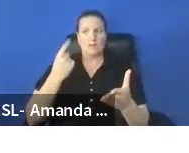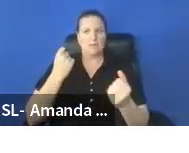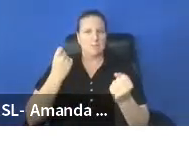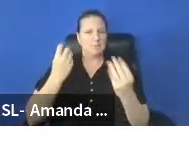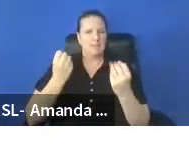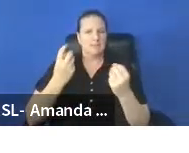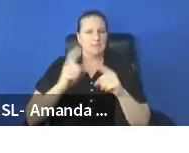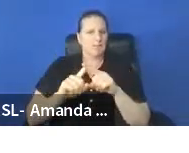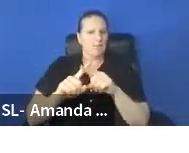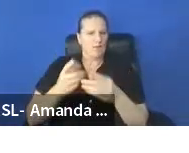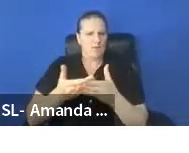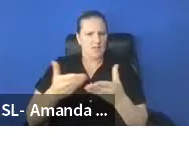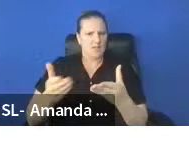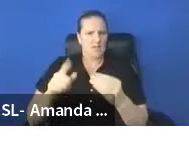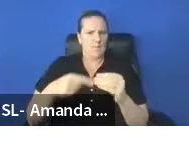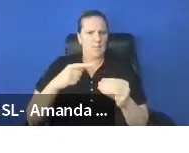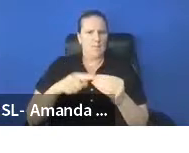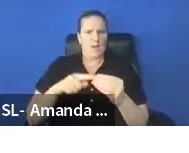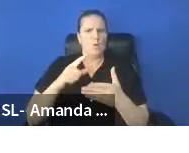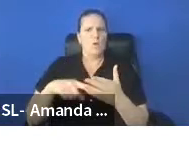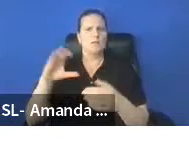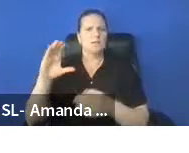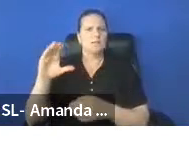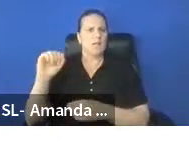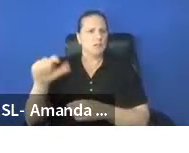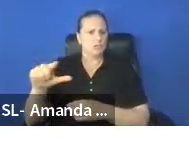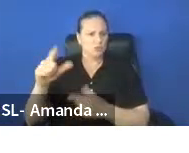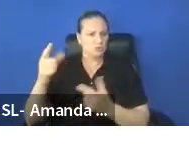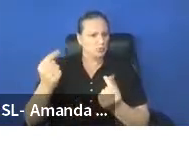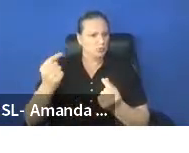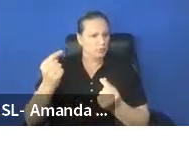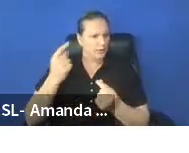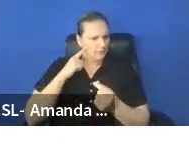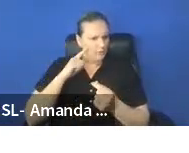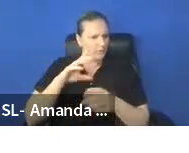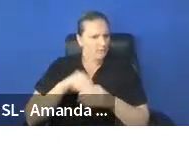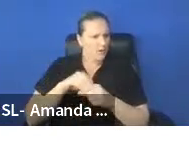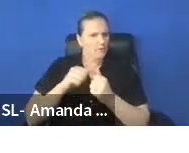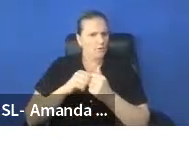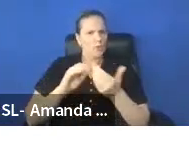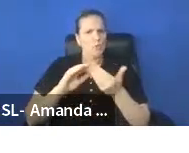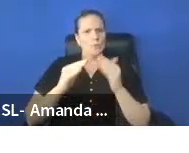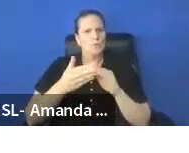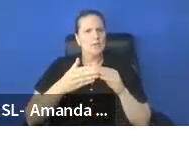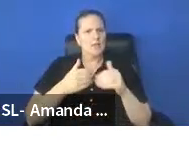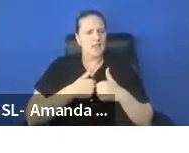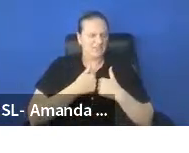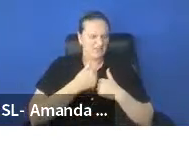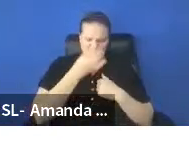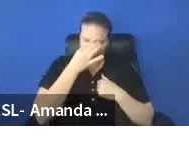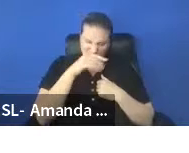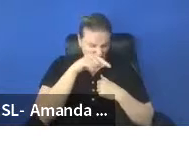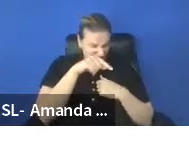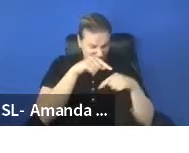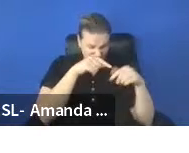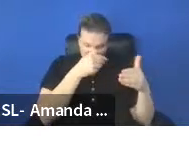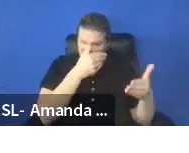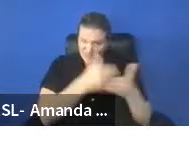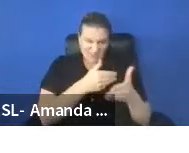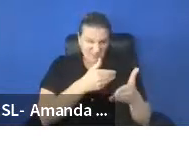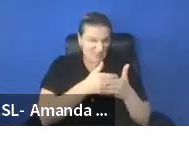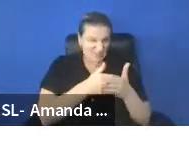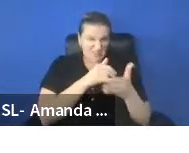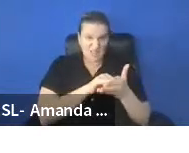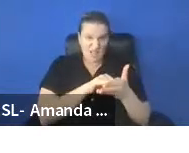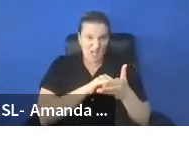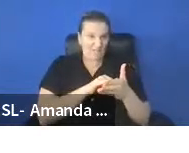different things about what the CAG is doing in terms of dealing with the community that lives directly next to the